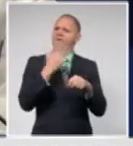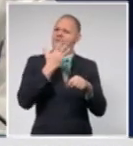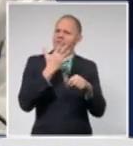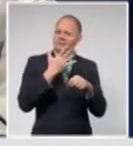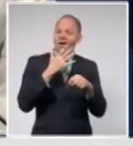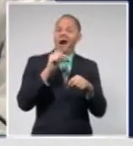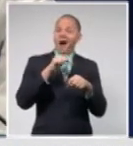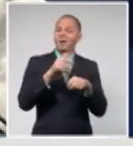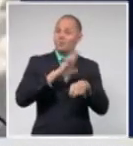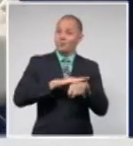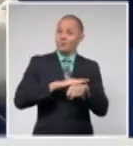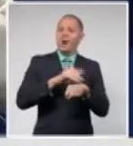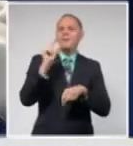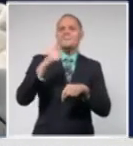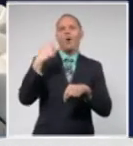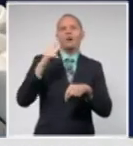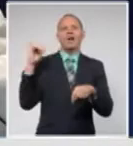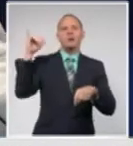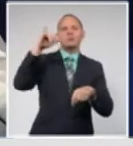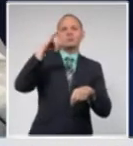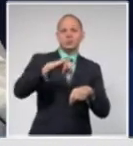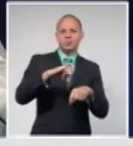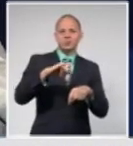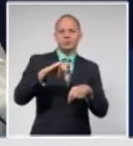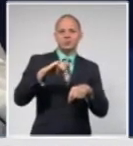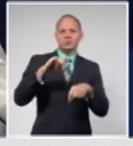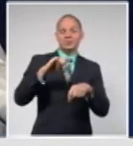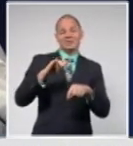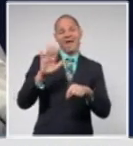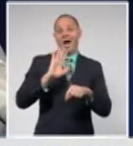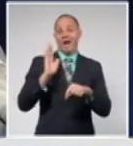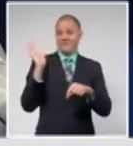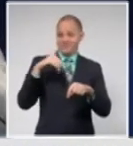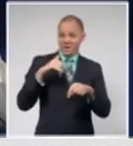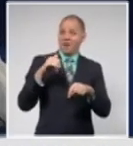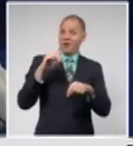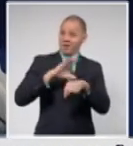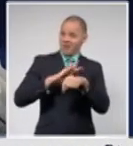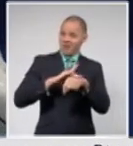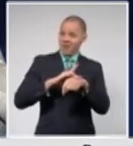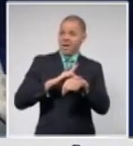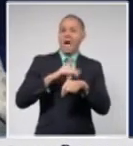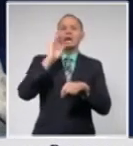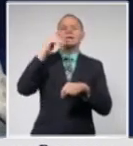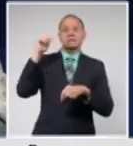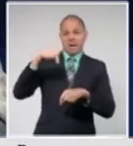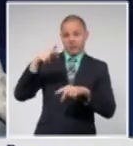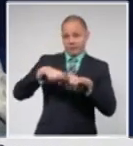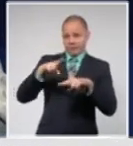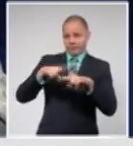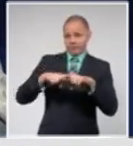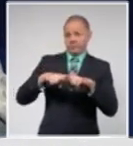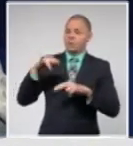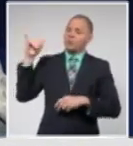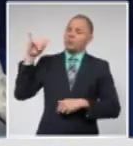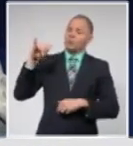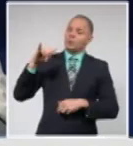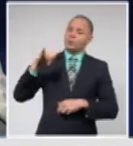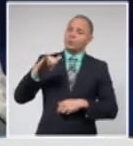age of 20, of which 5 are in pediatric ages or under the age of 18, for a total